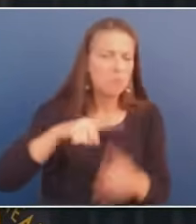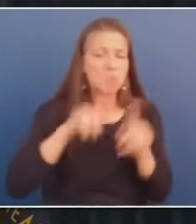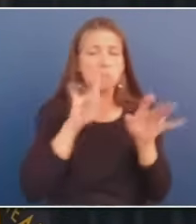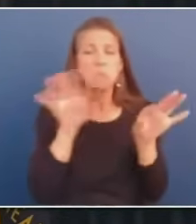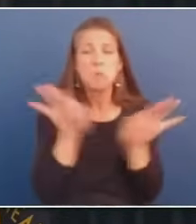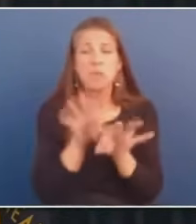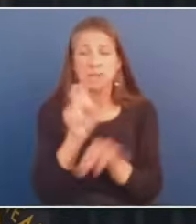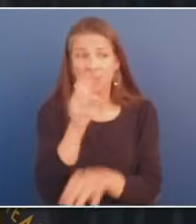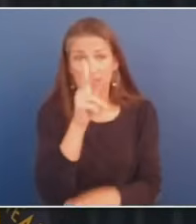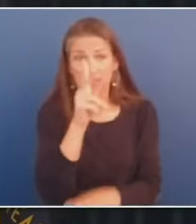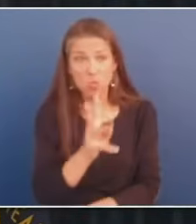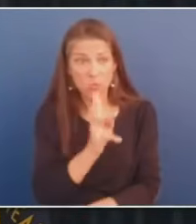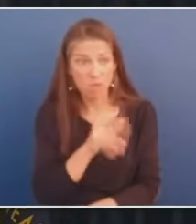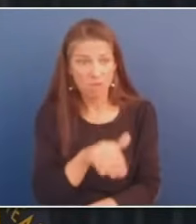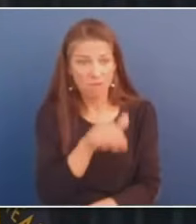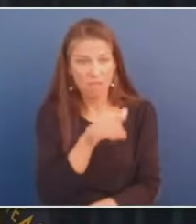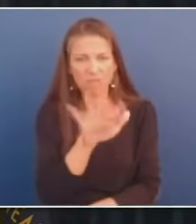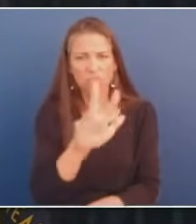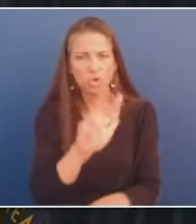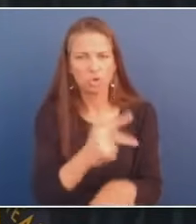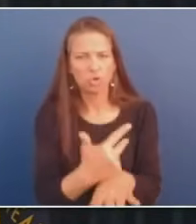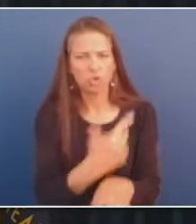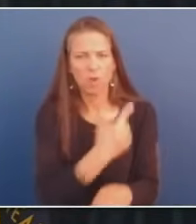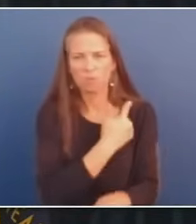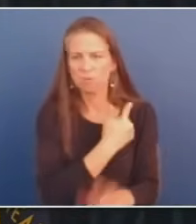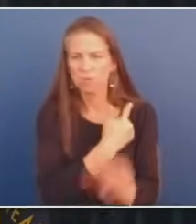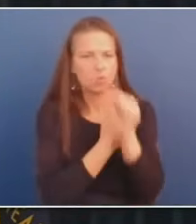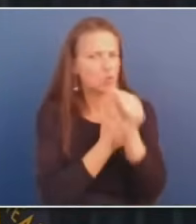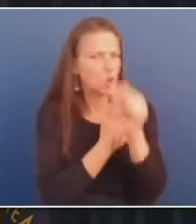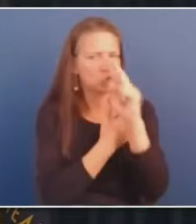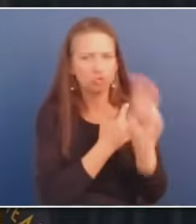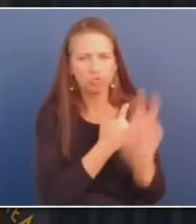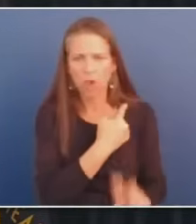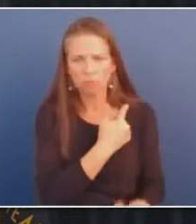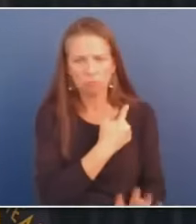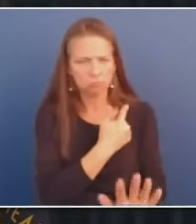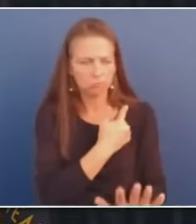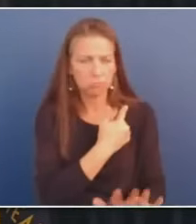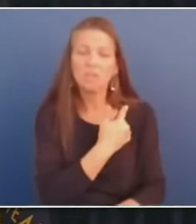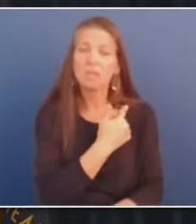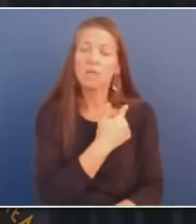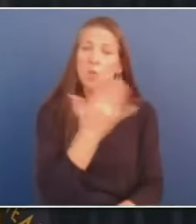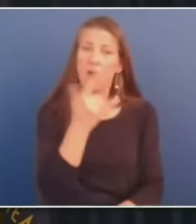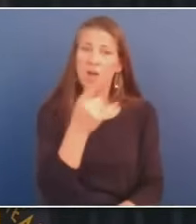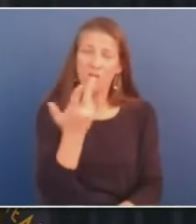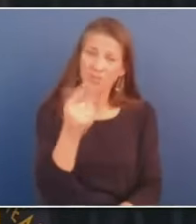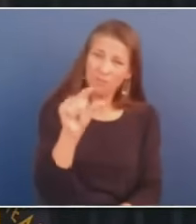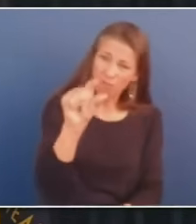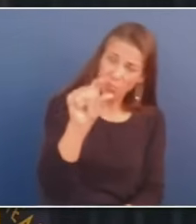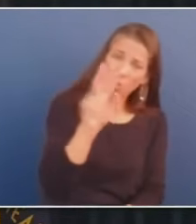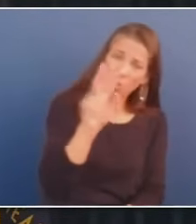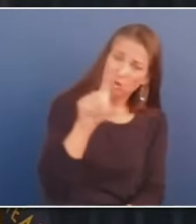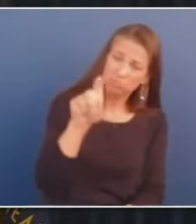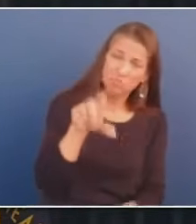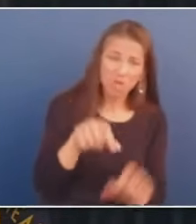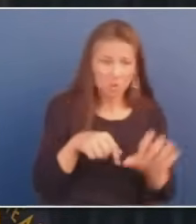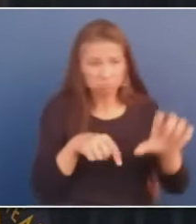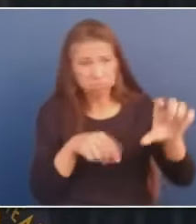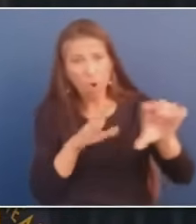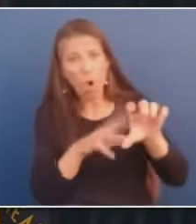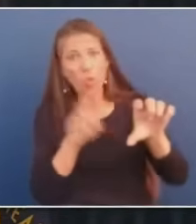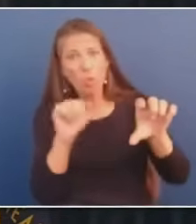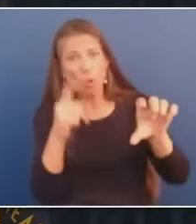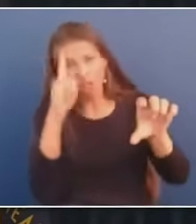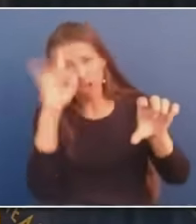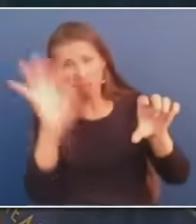don't drown. It only takes just a few inches of water on a roadway that could float a vehicle. So that's the main thing. I'm going to